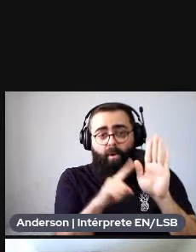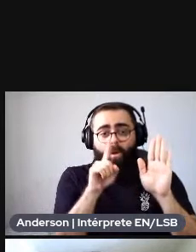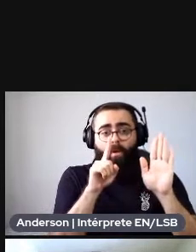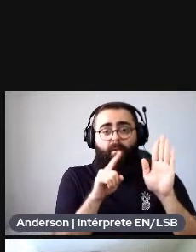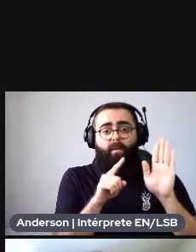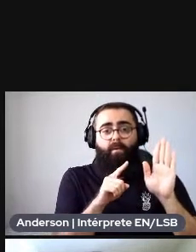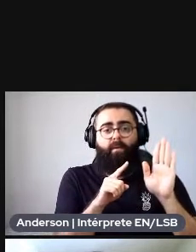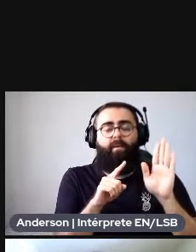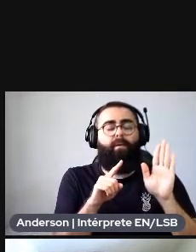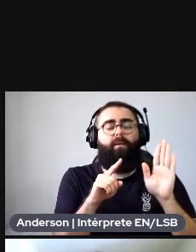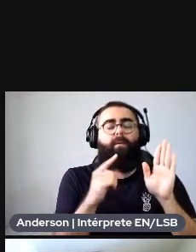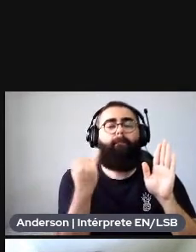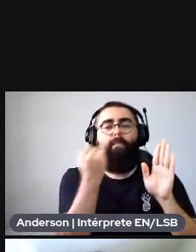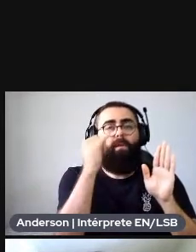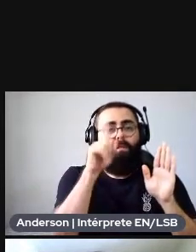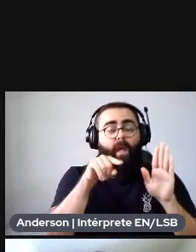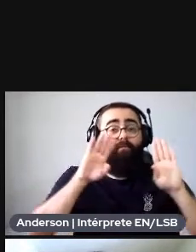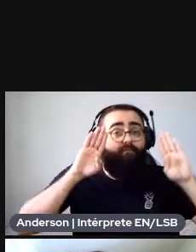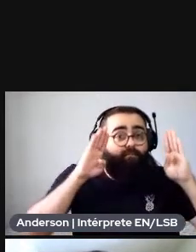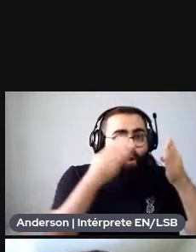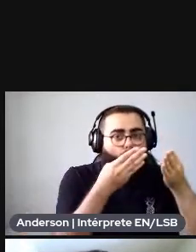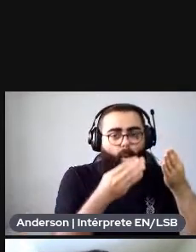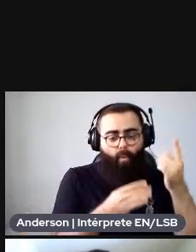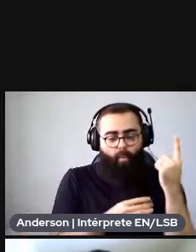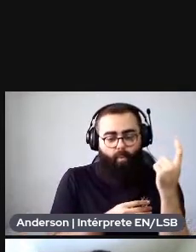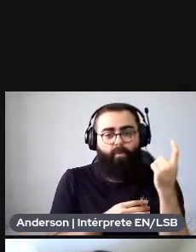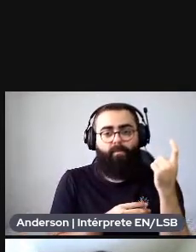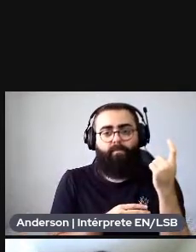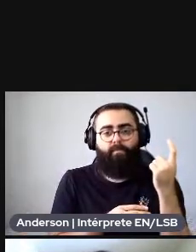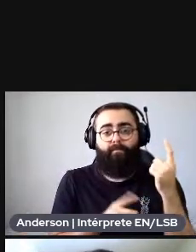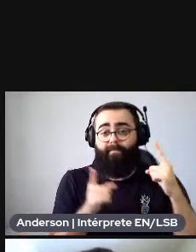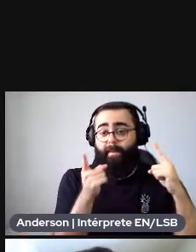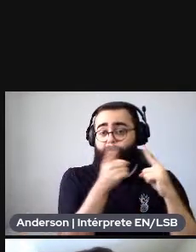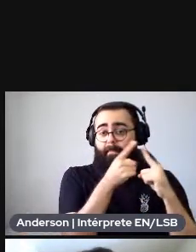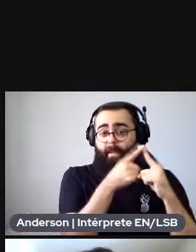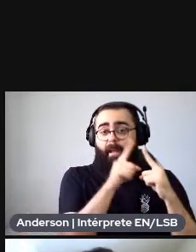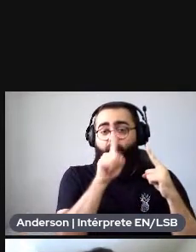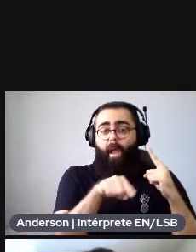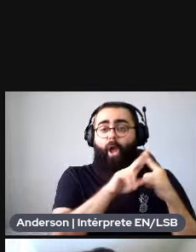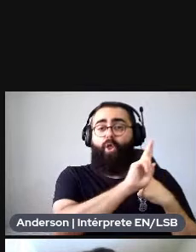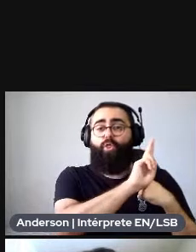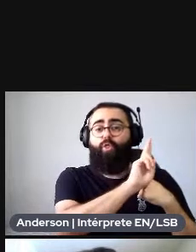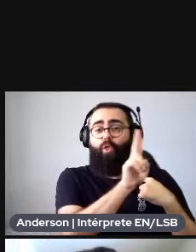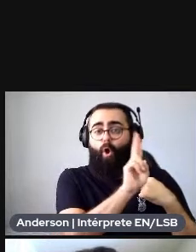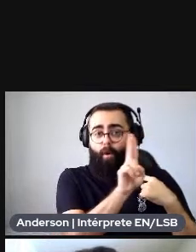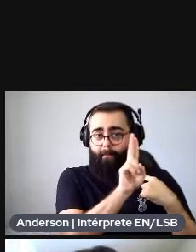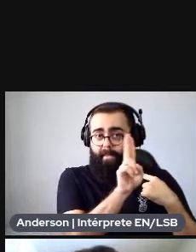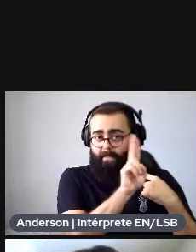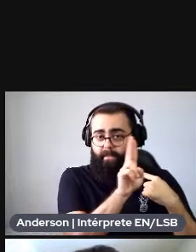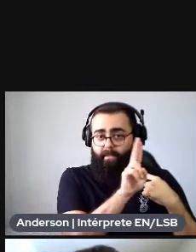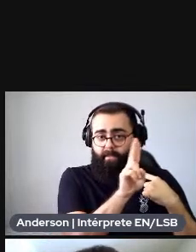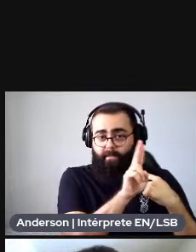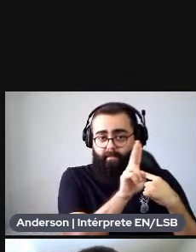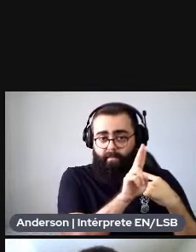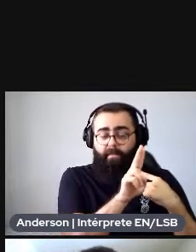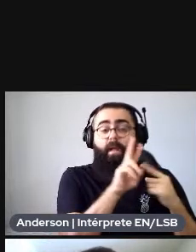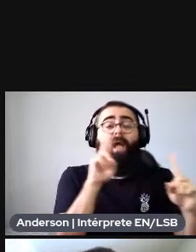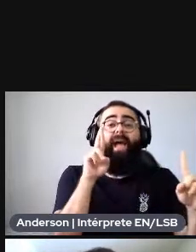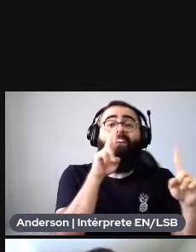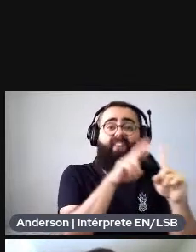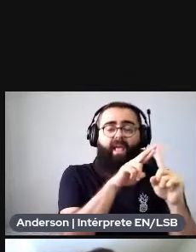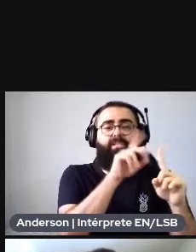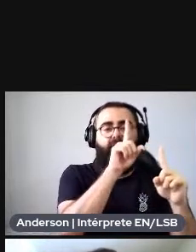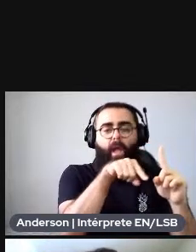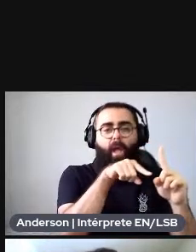constituent. First, a noun phrase referring to a concrete entity, a